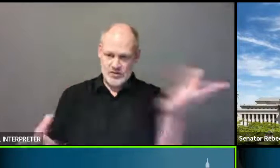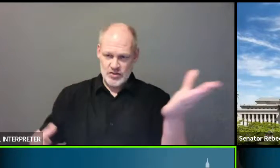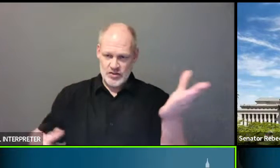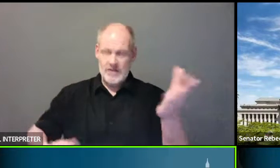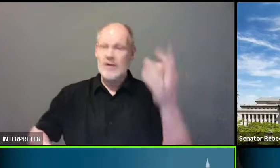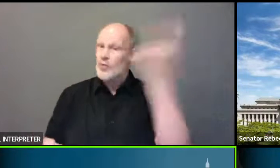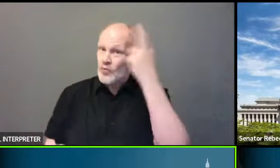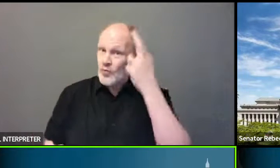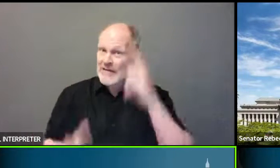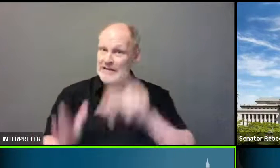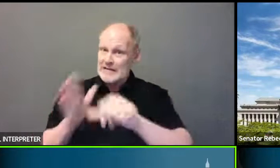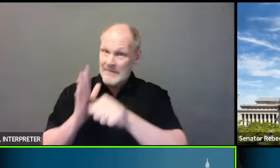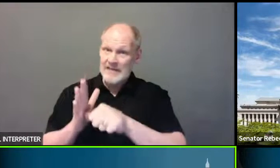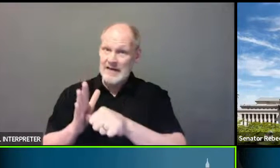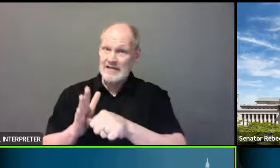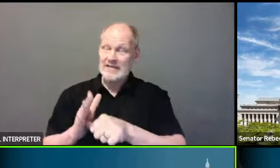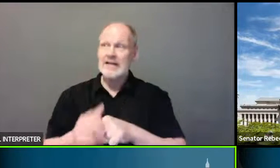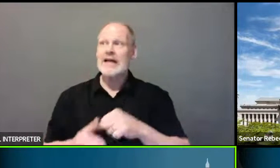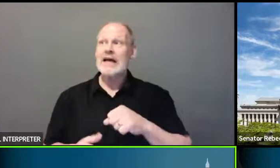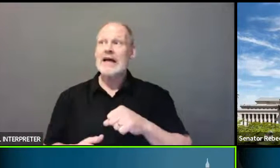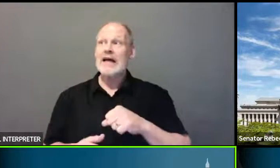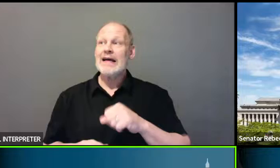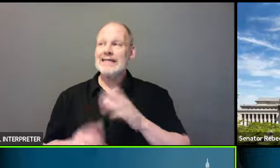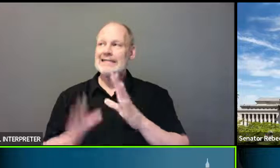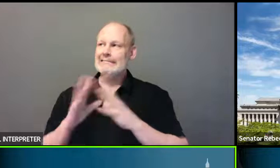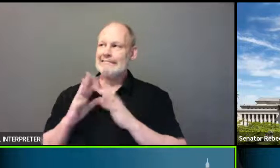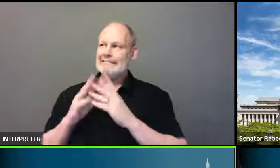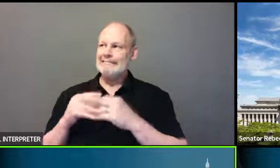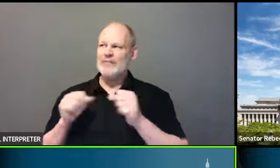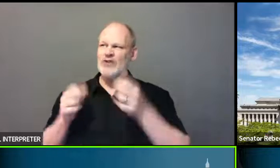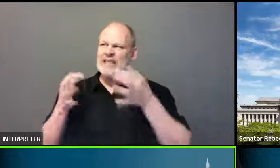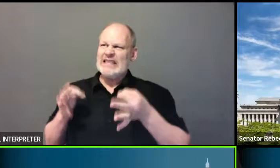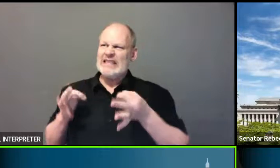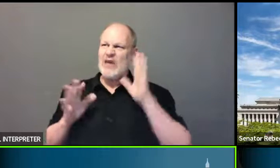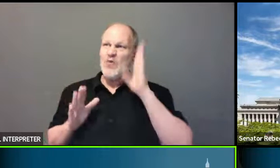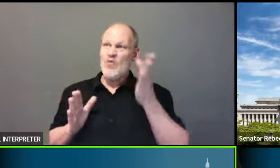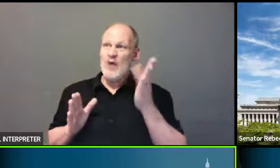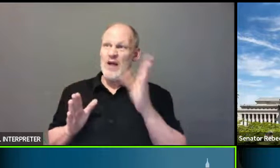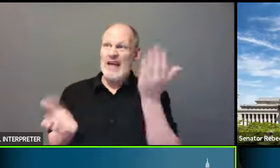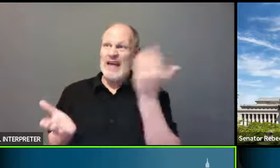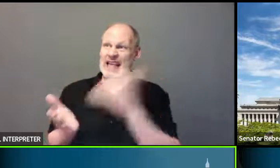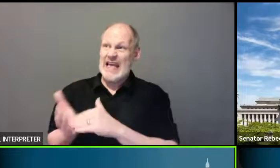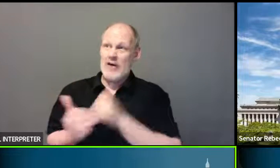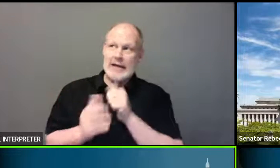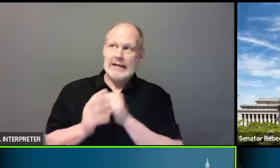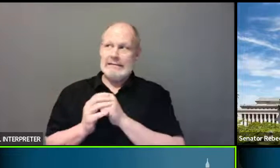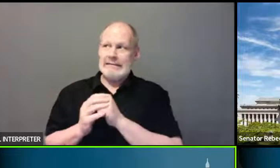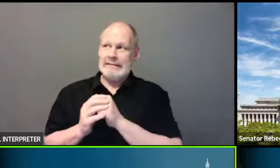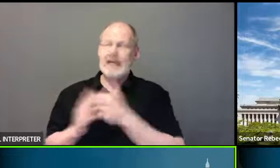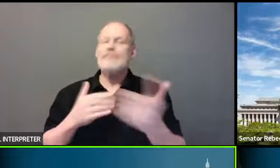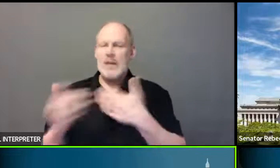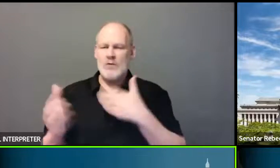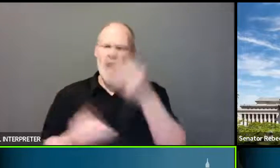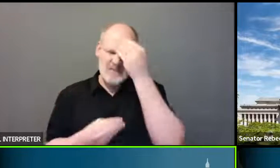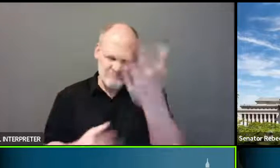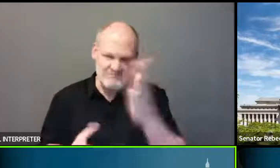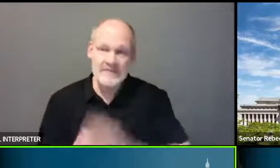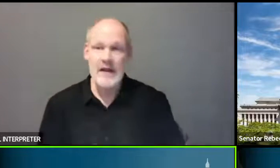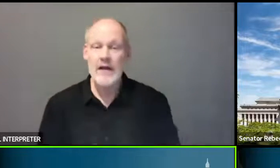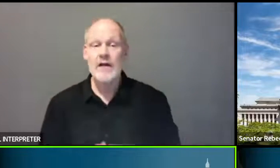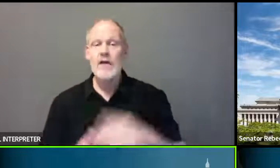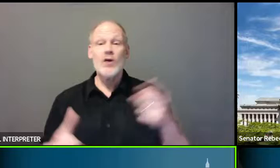I am going to do this again. This is the very first year in 24 years I've